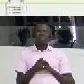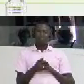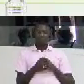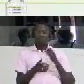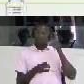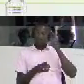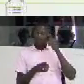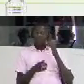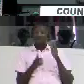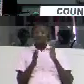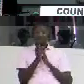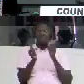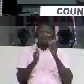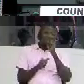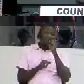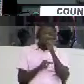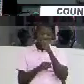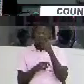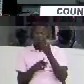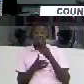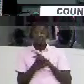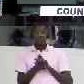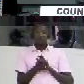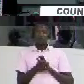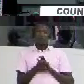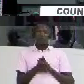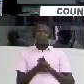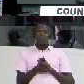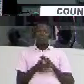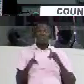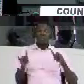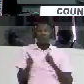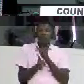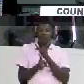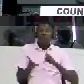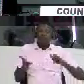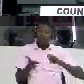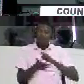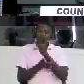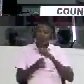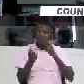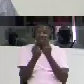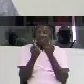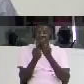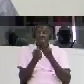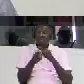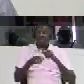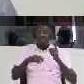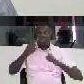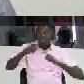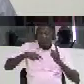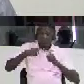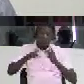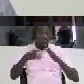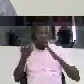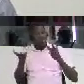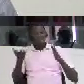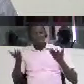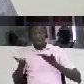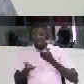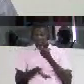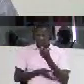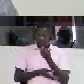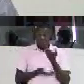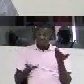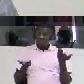singing. Were there any instruments, musical instruments that were being played? amoon na benn jumtuwaayu musique